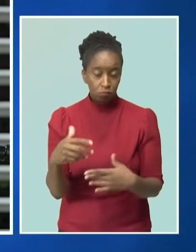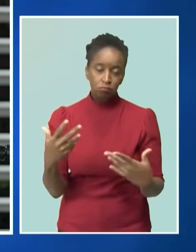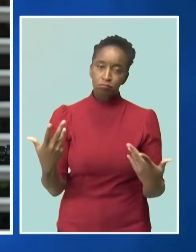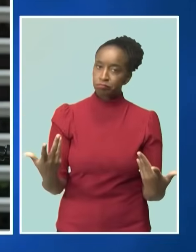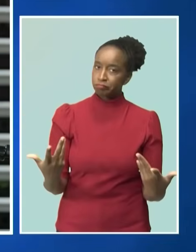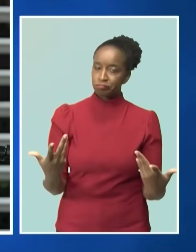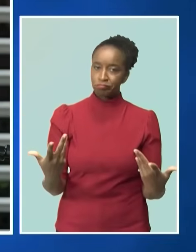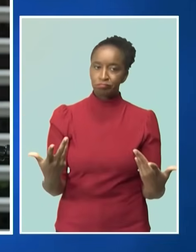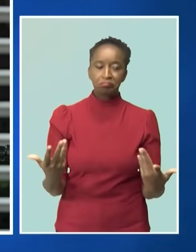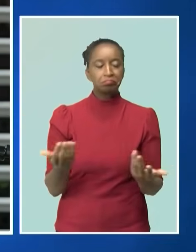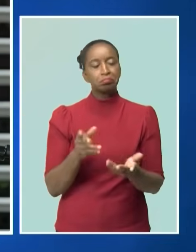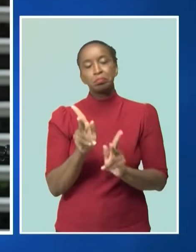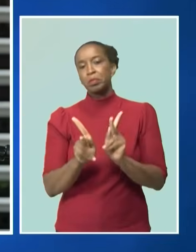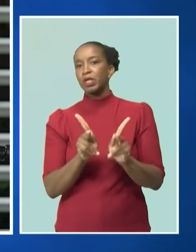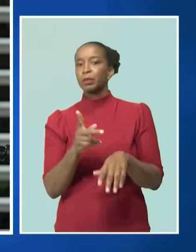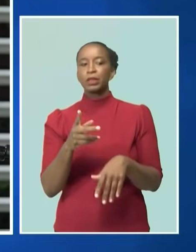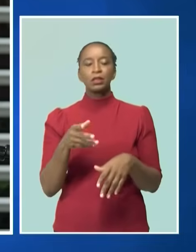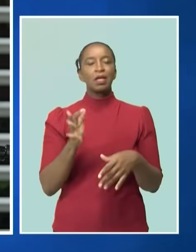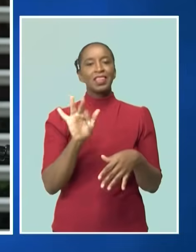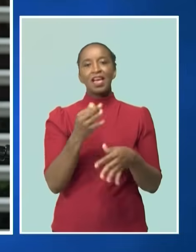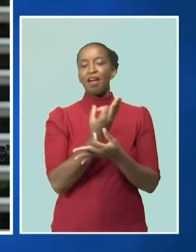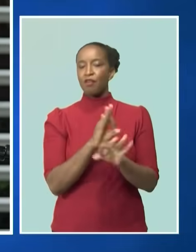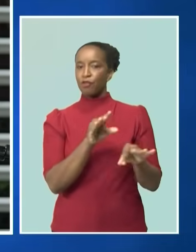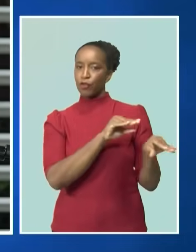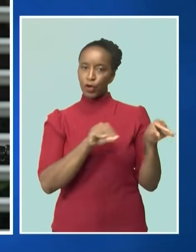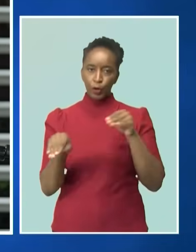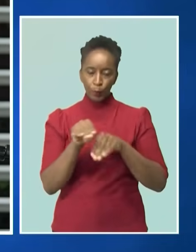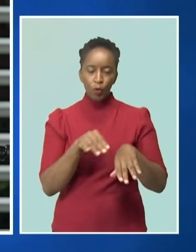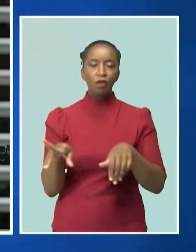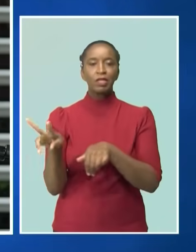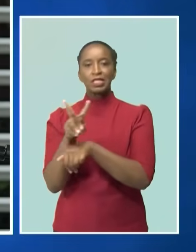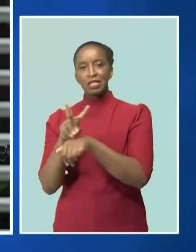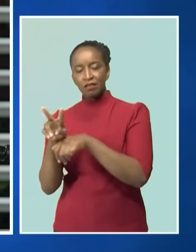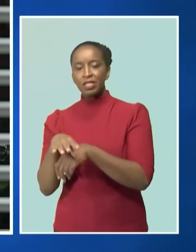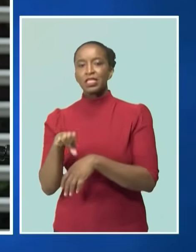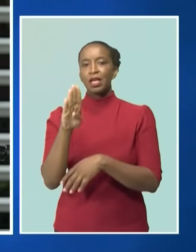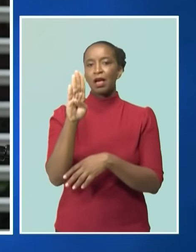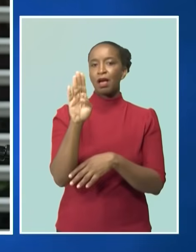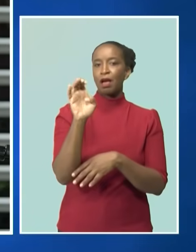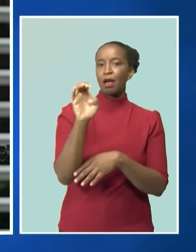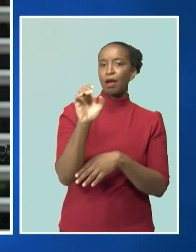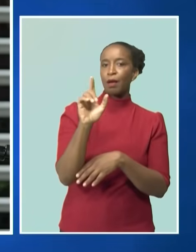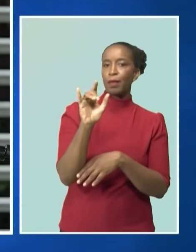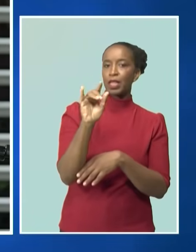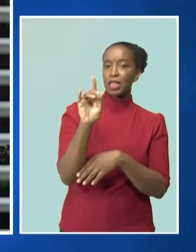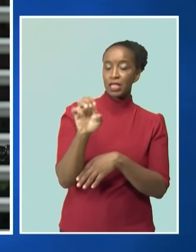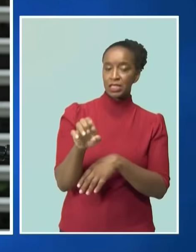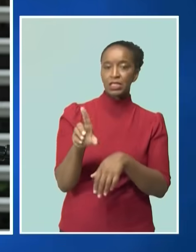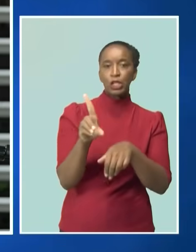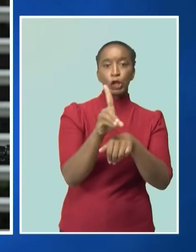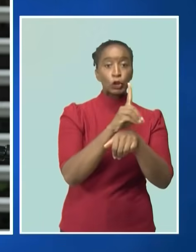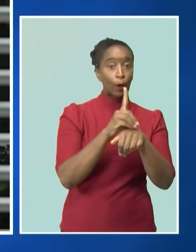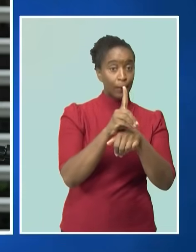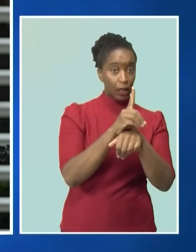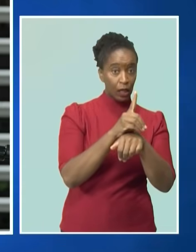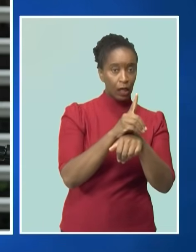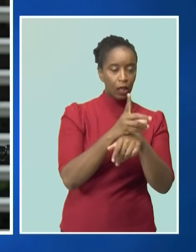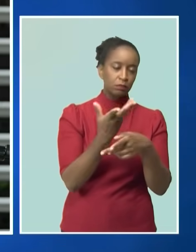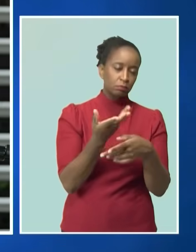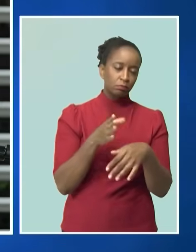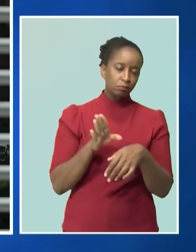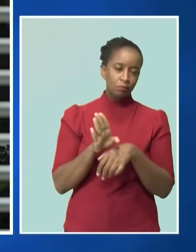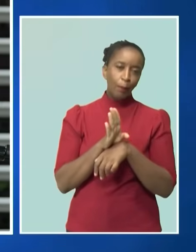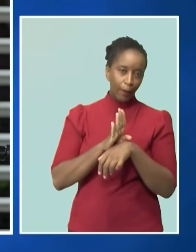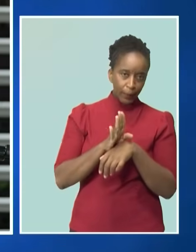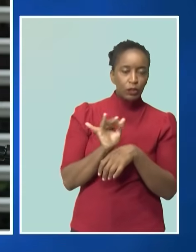movement, that's St. Vincent, Belize, Dominica, right? And Barbados is the